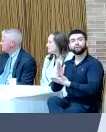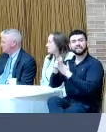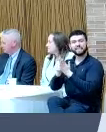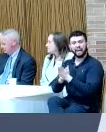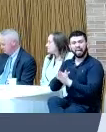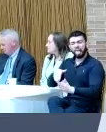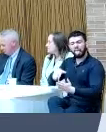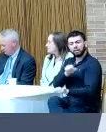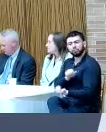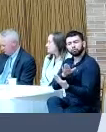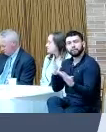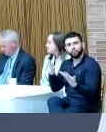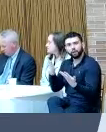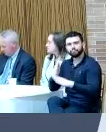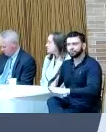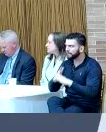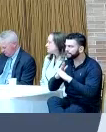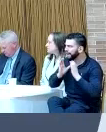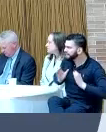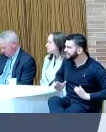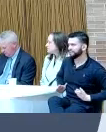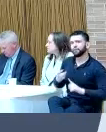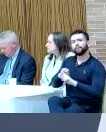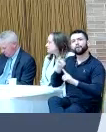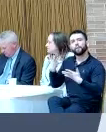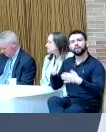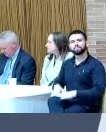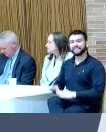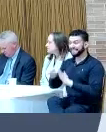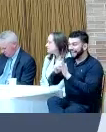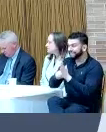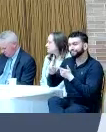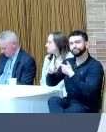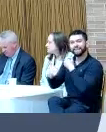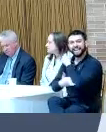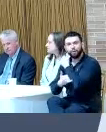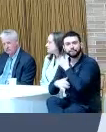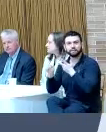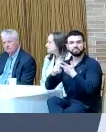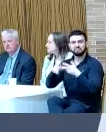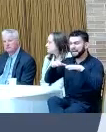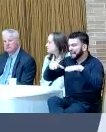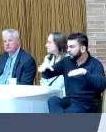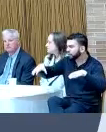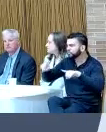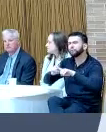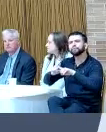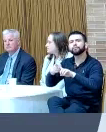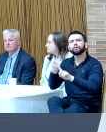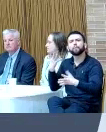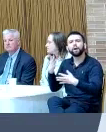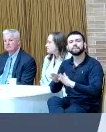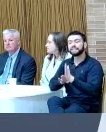ability protect citizens separate federal states counties neighborhood separate from developing zoning